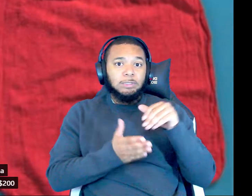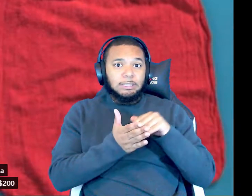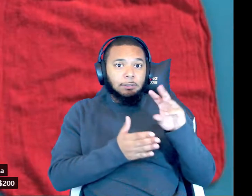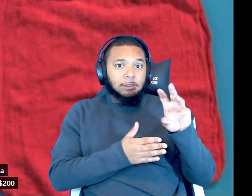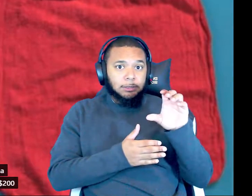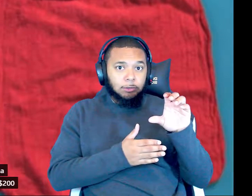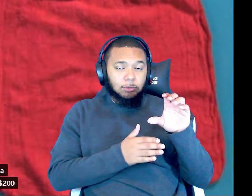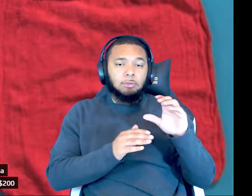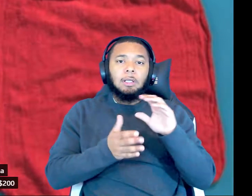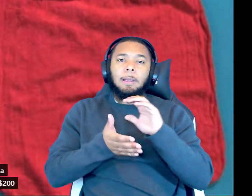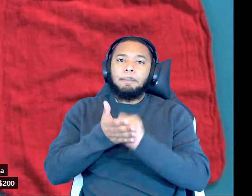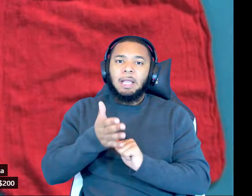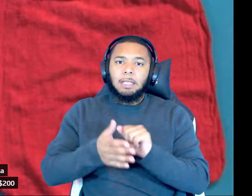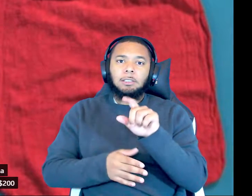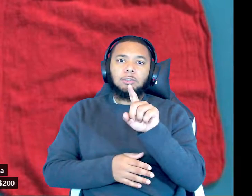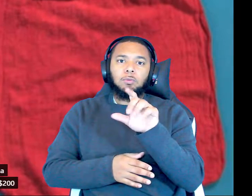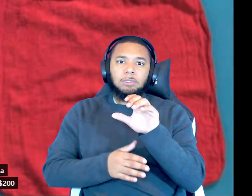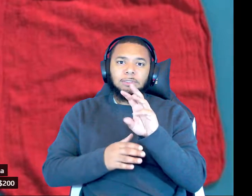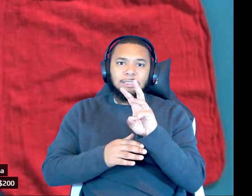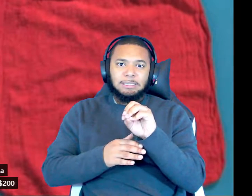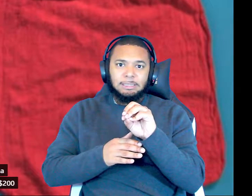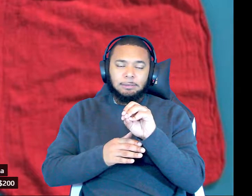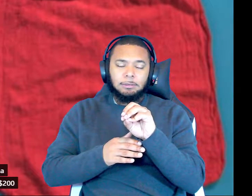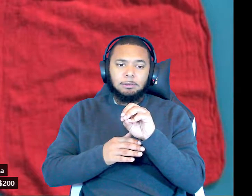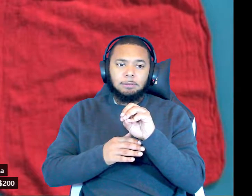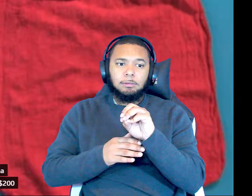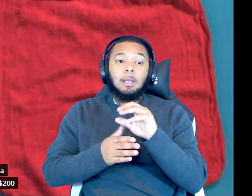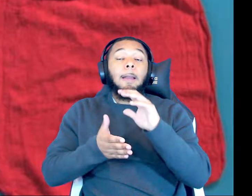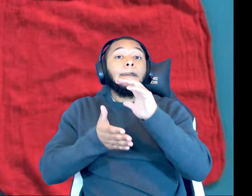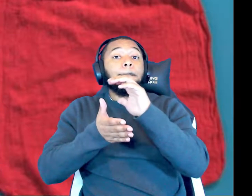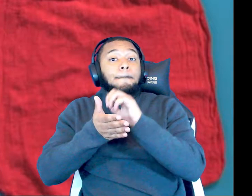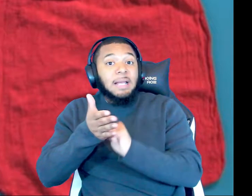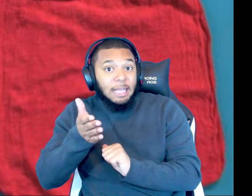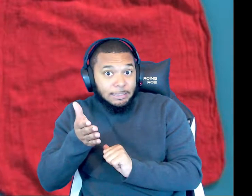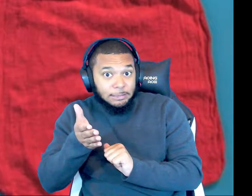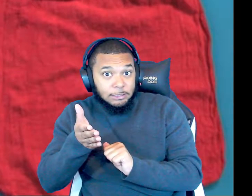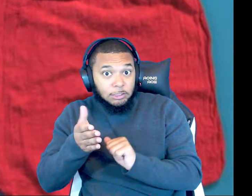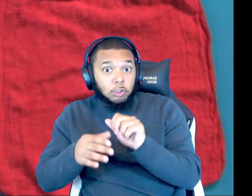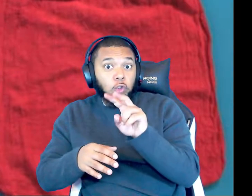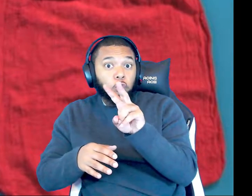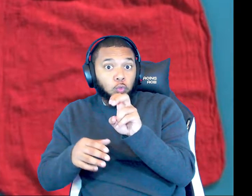minus 160 minus the $200